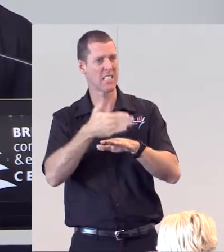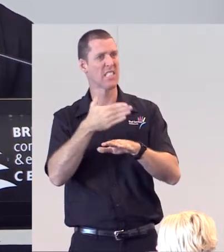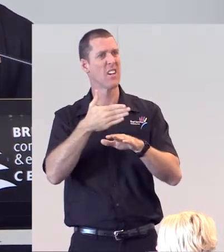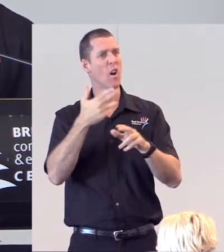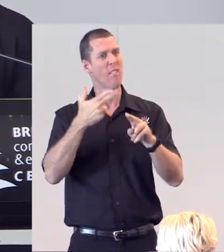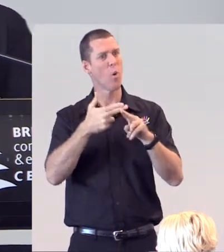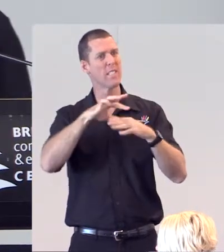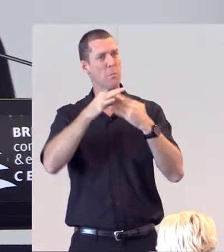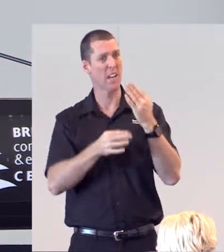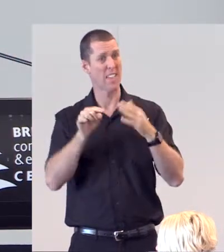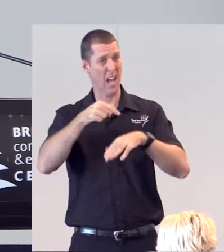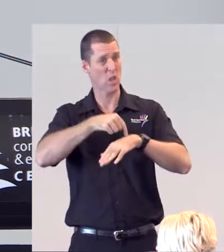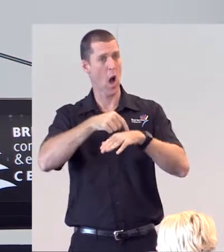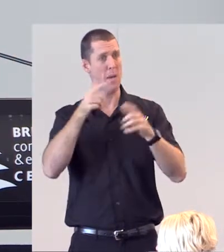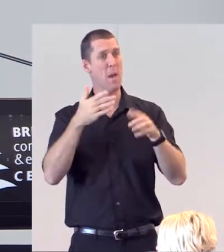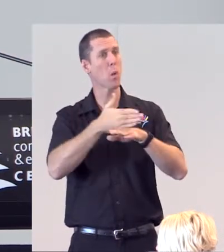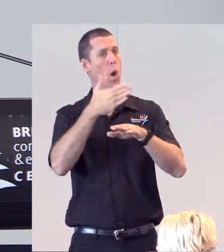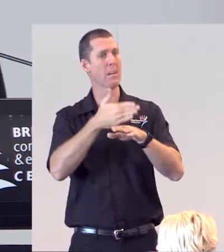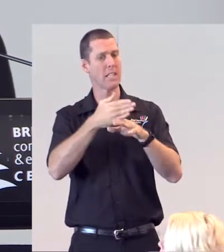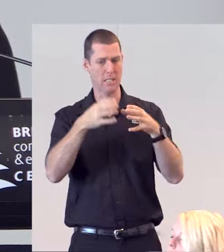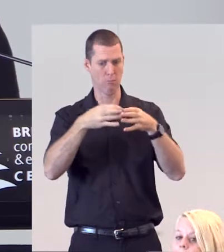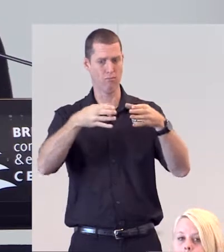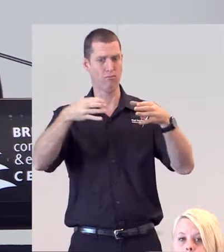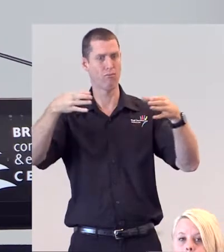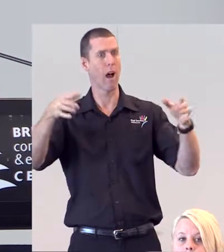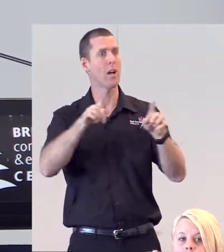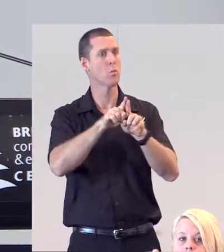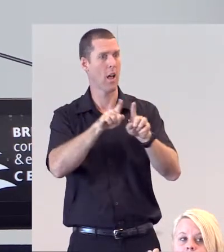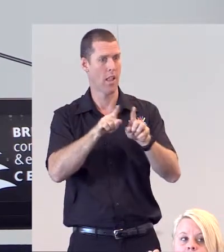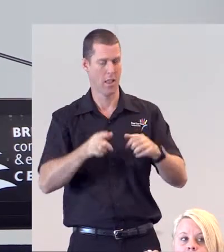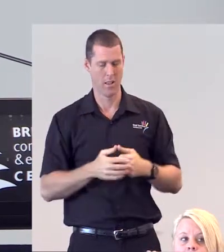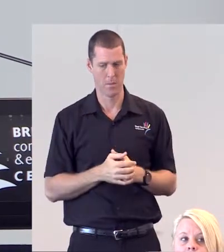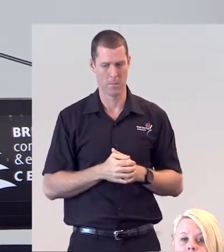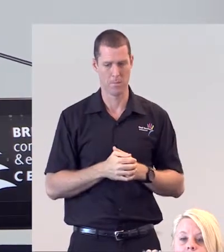interestingly, part-time employment seems to be increasing within that.